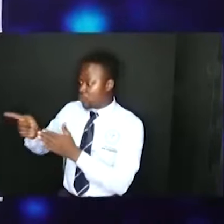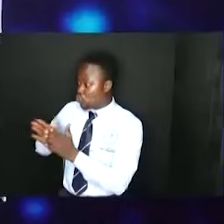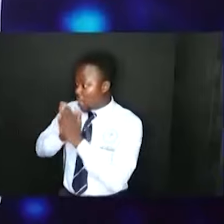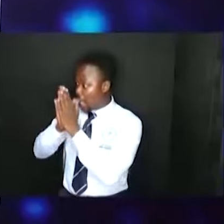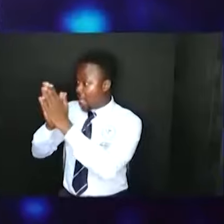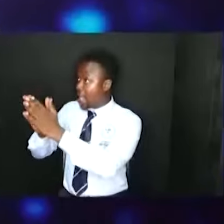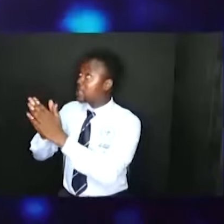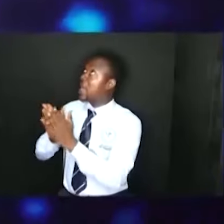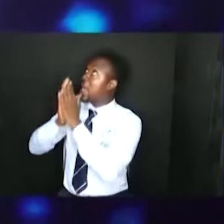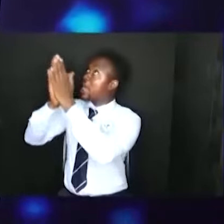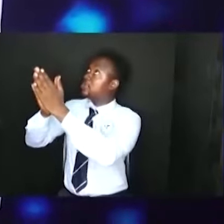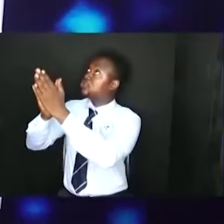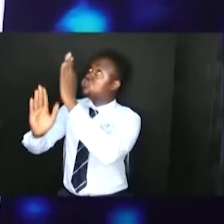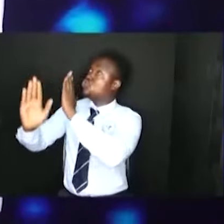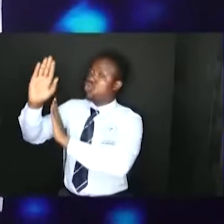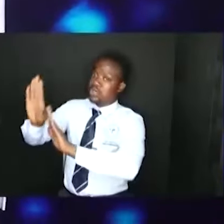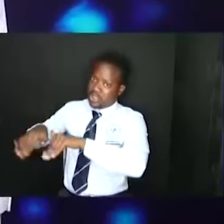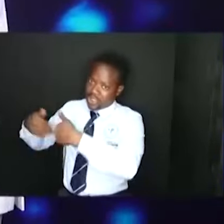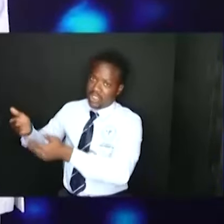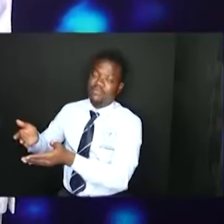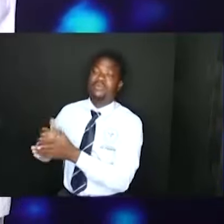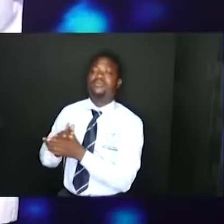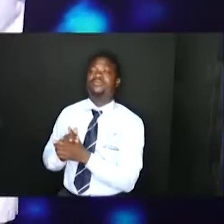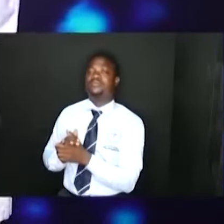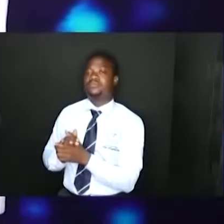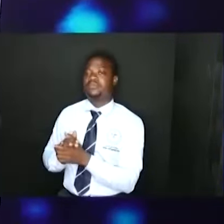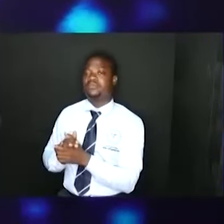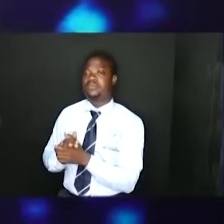asked of him. Now Israel what verse